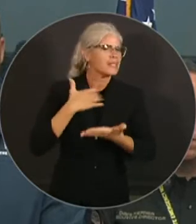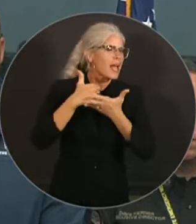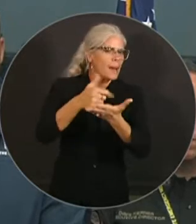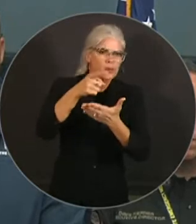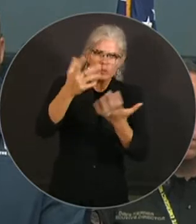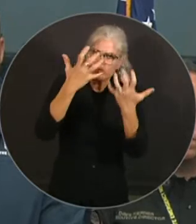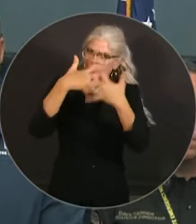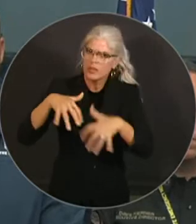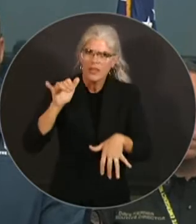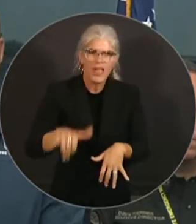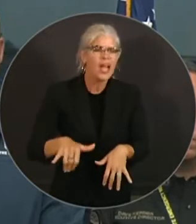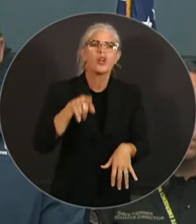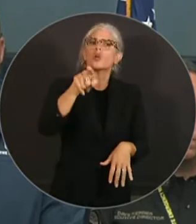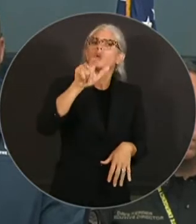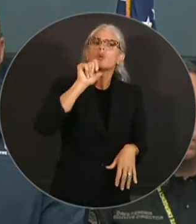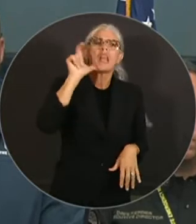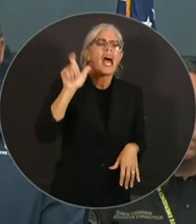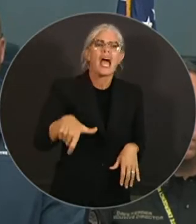don't need to